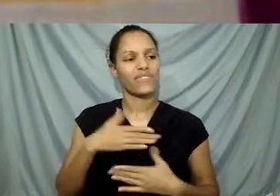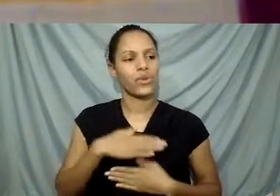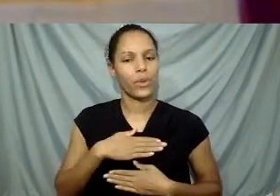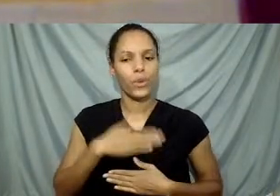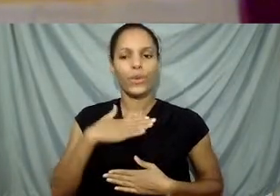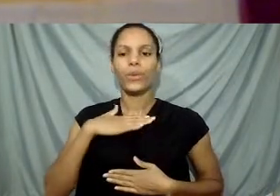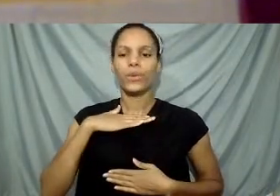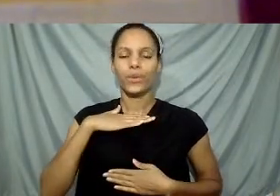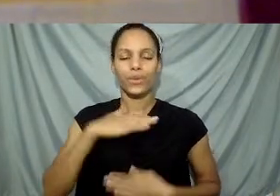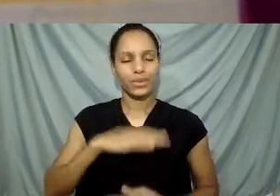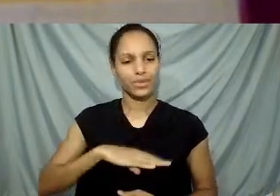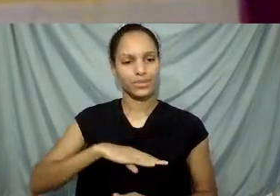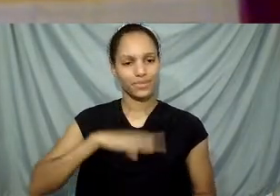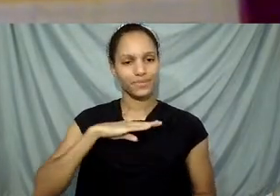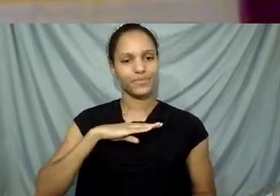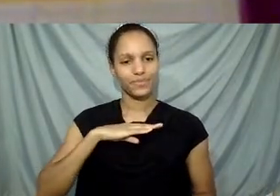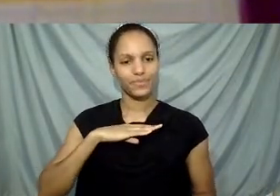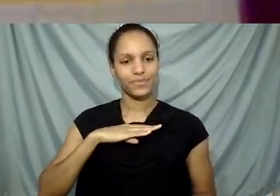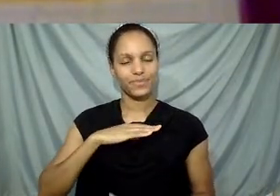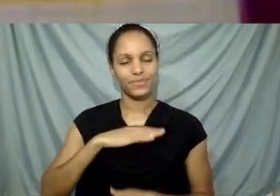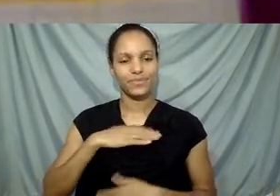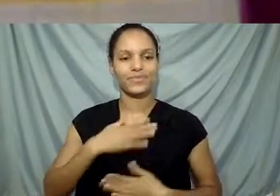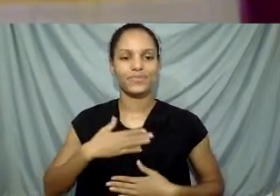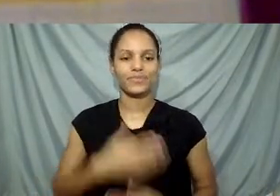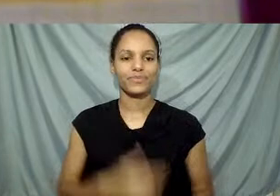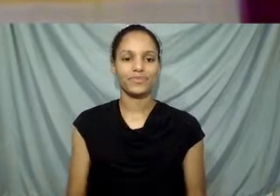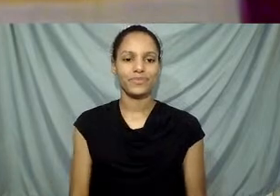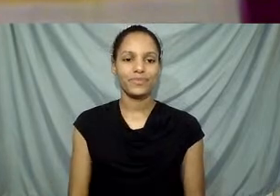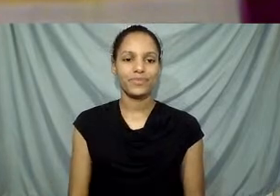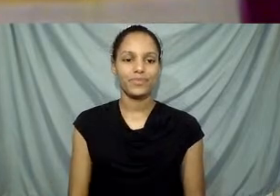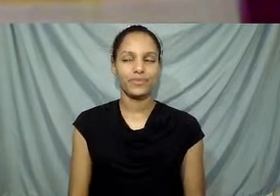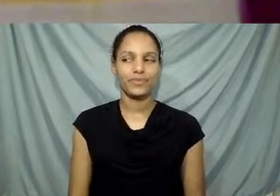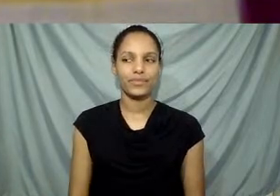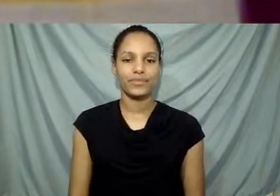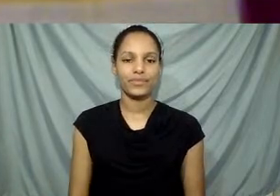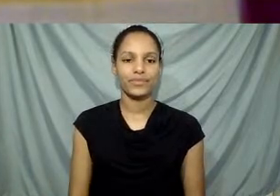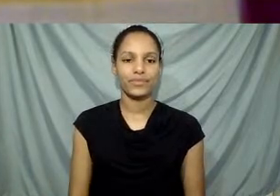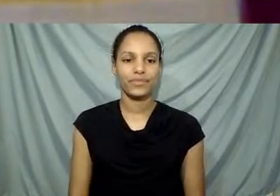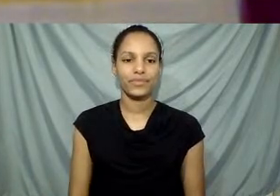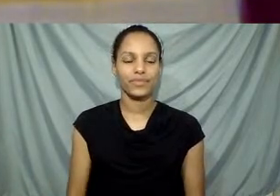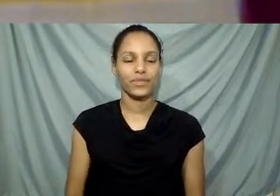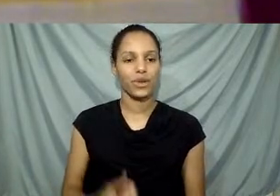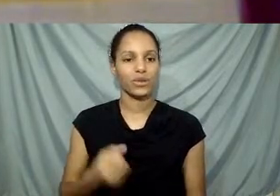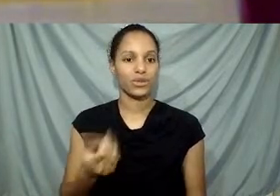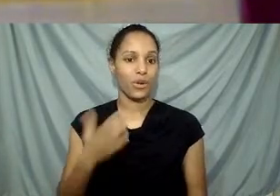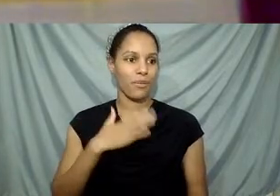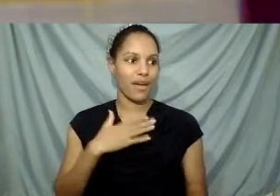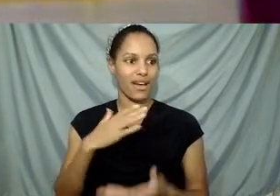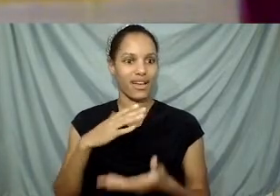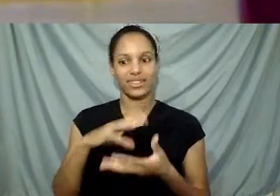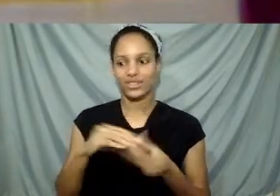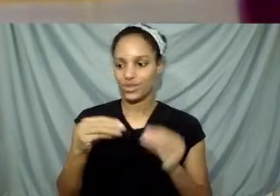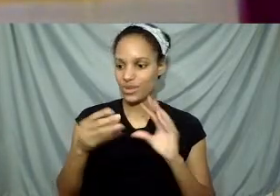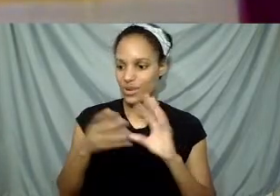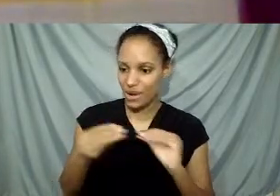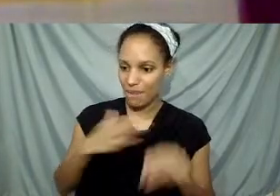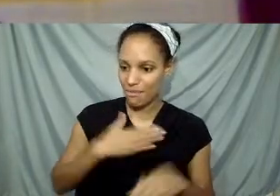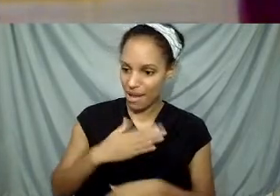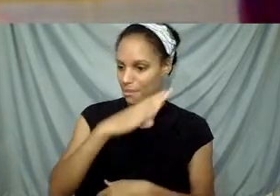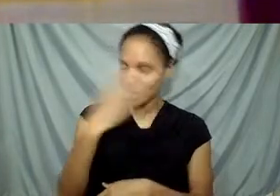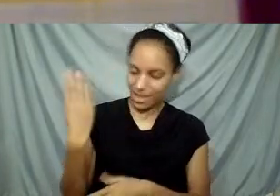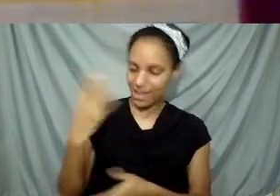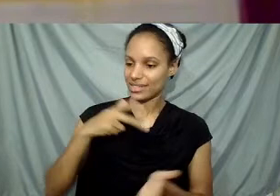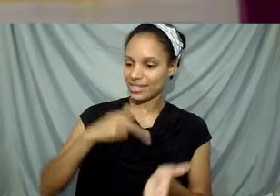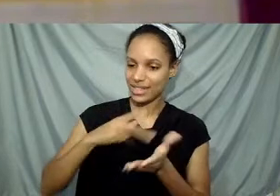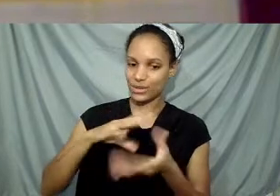being in this space. So my dance story, my Black dance story. All